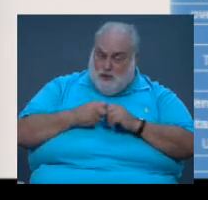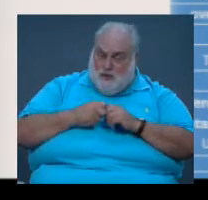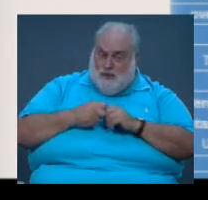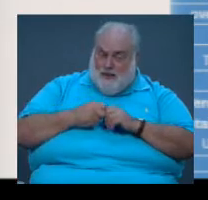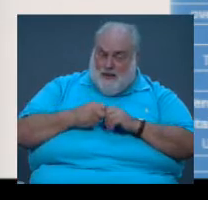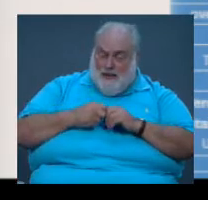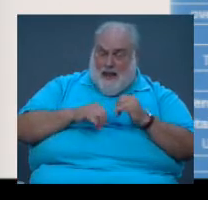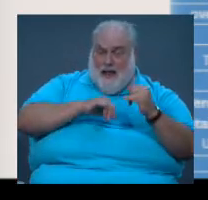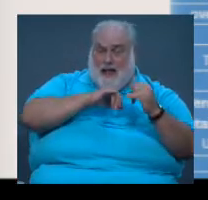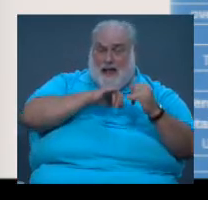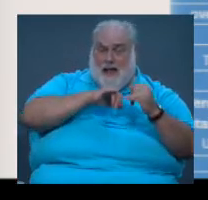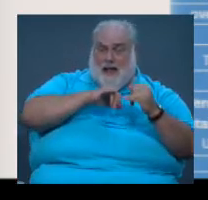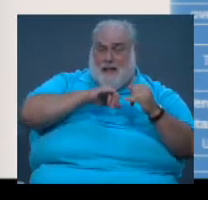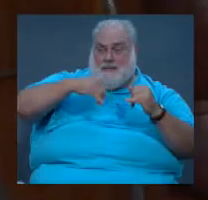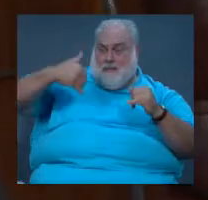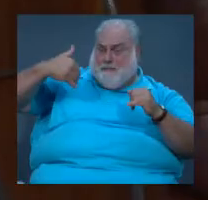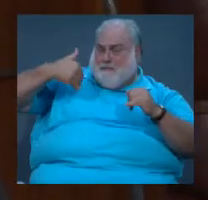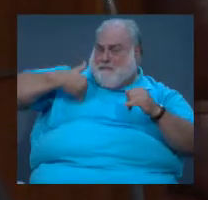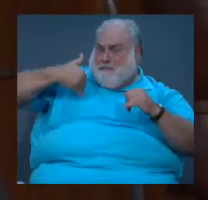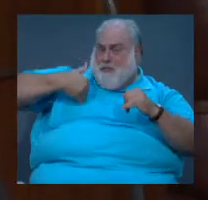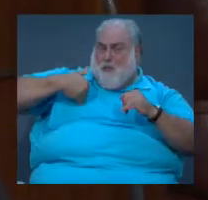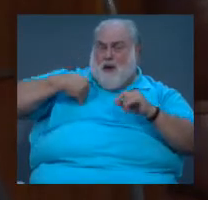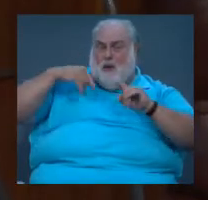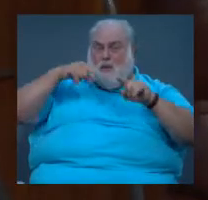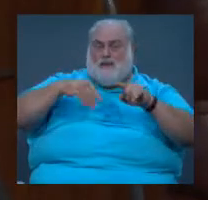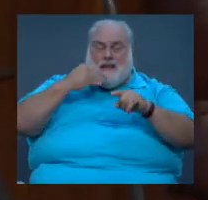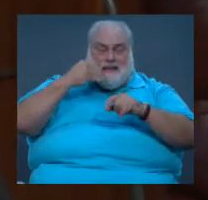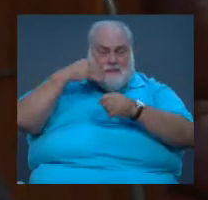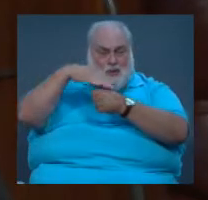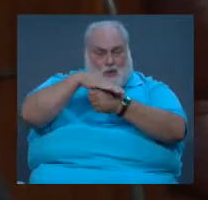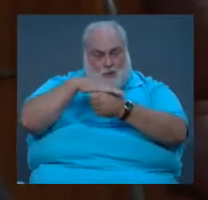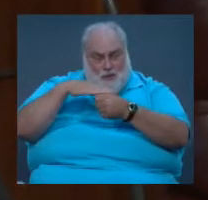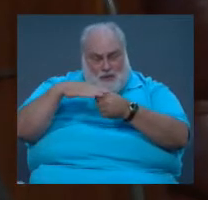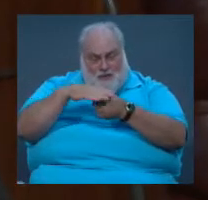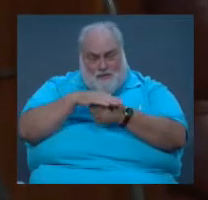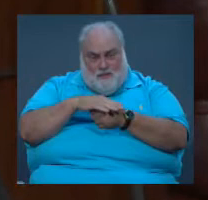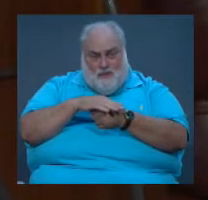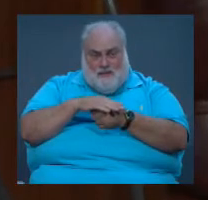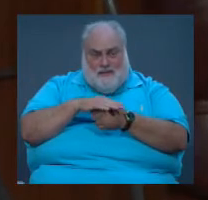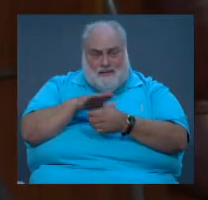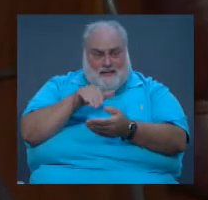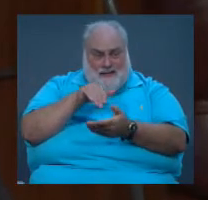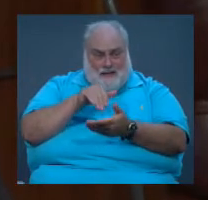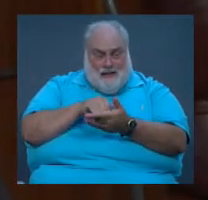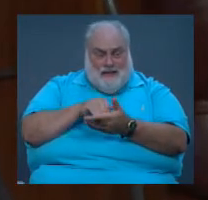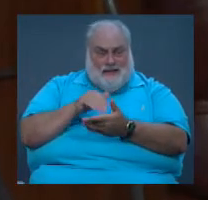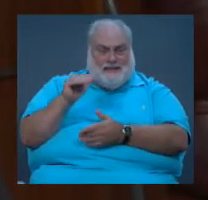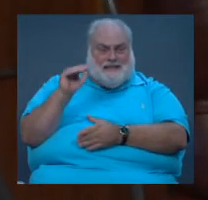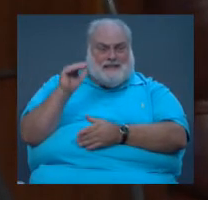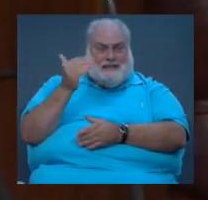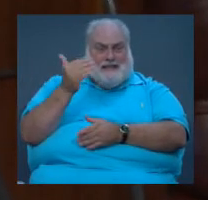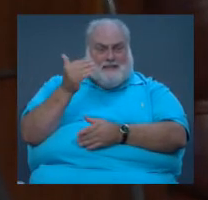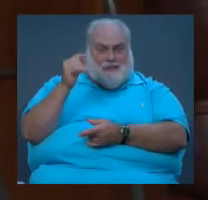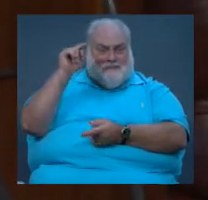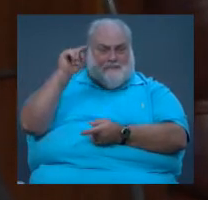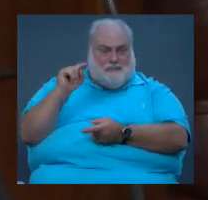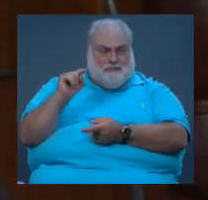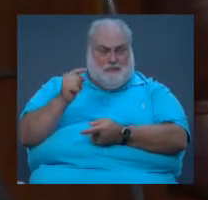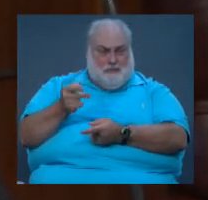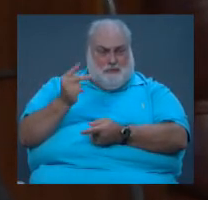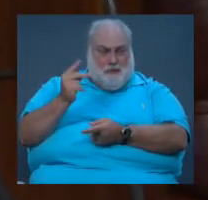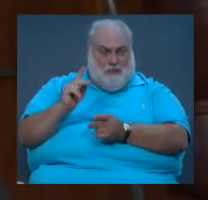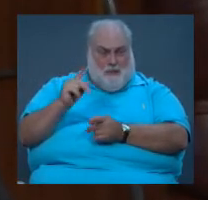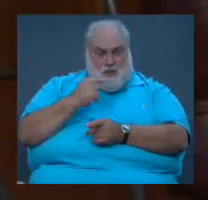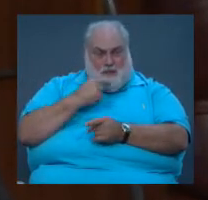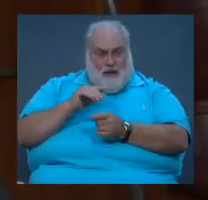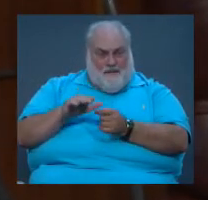was by the Neighborhood Resource Center, which was quite recently, we appeared to be down 2 people. So, but you're telling me that